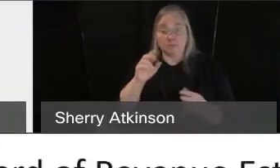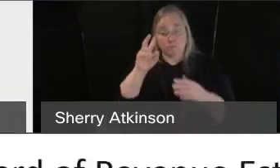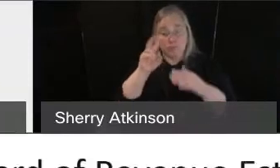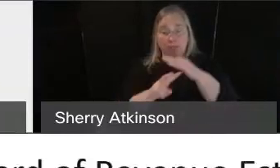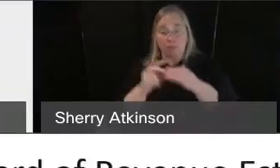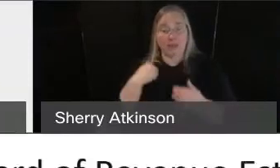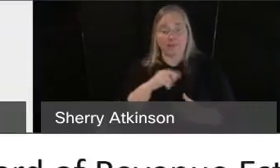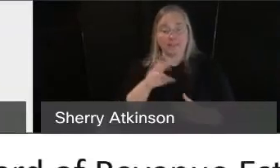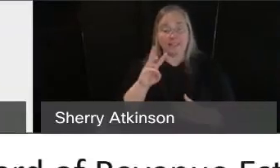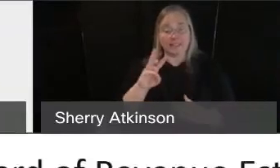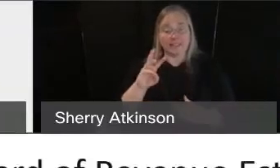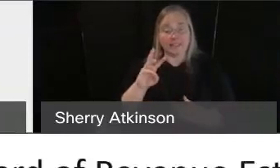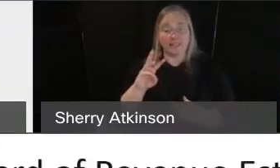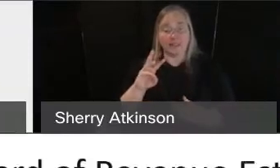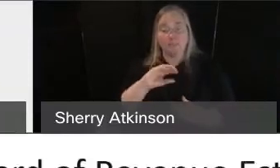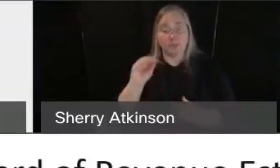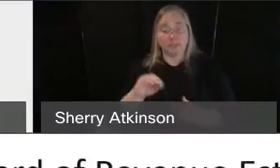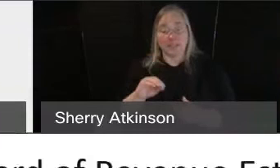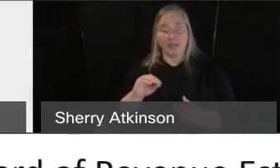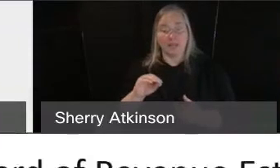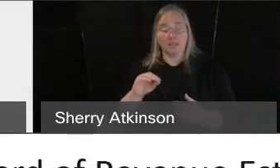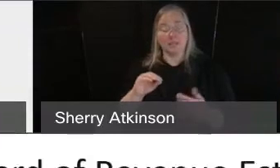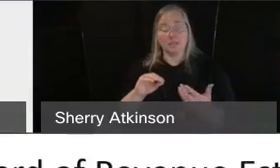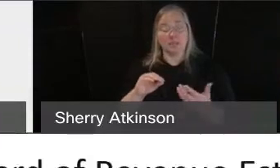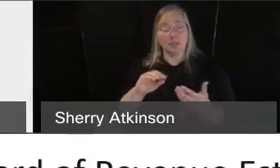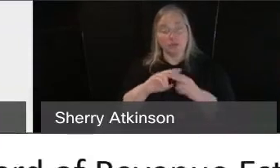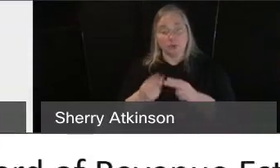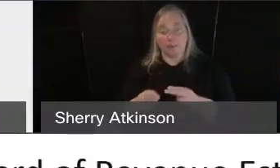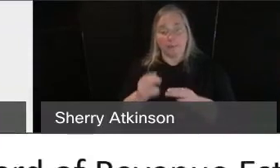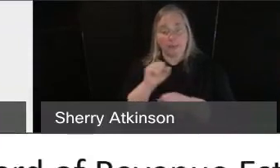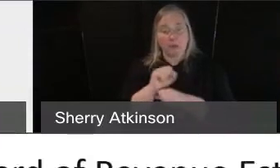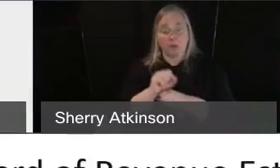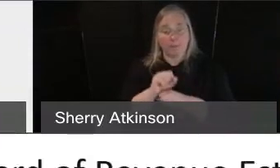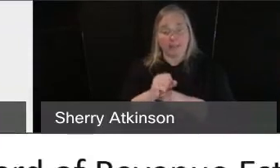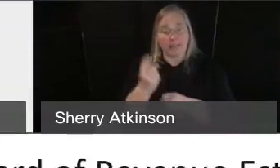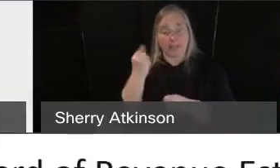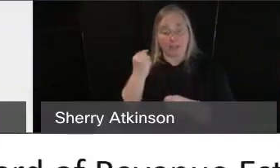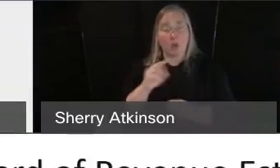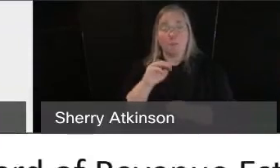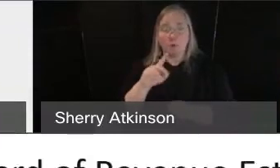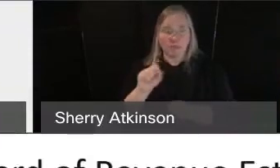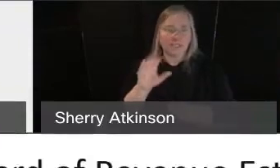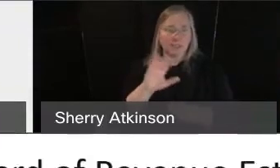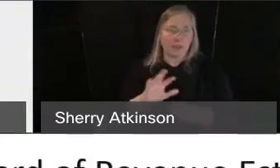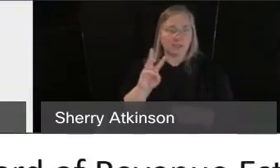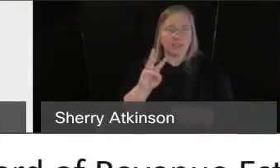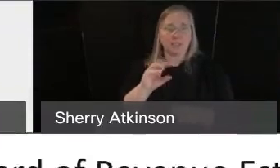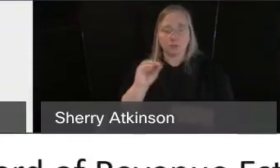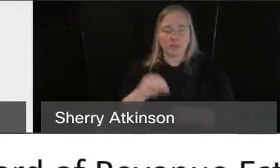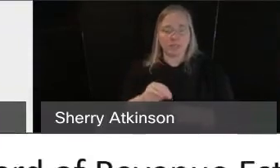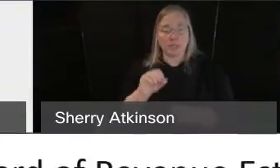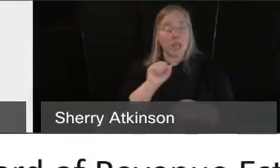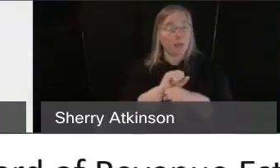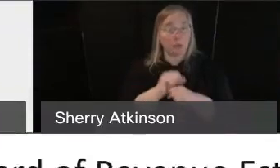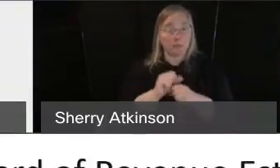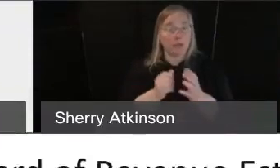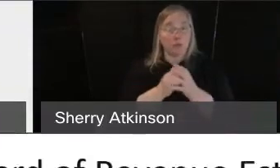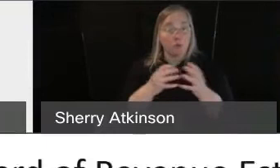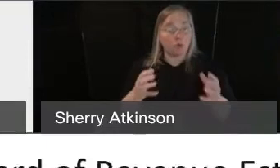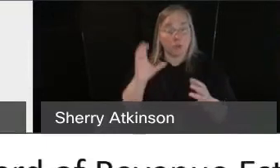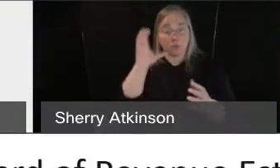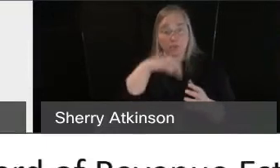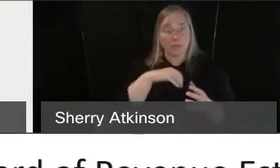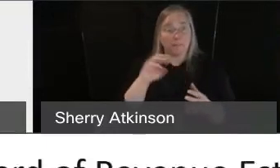year. Moody's is about 6%. In terms of employment growth, strangely, Maryland's Board of Revenue